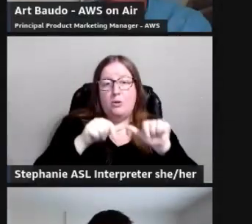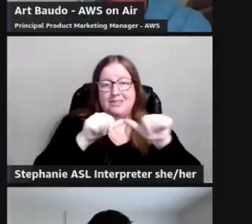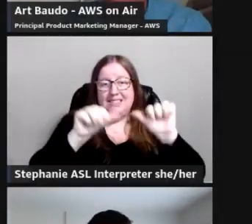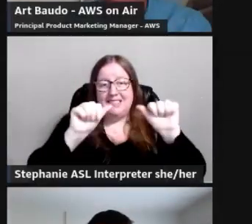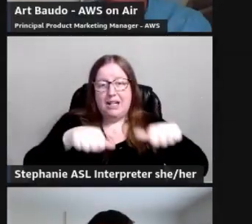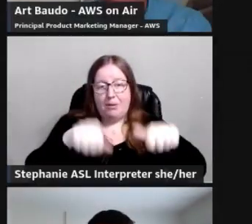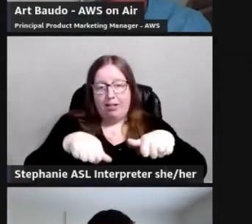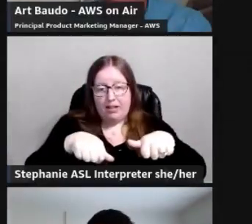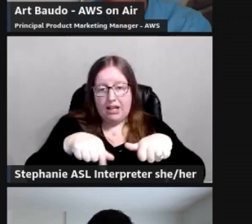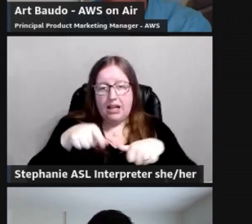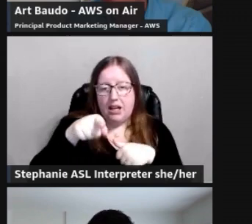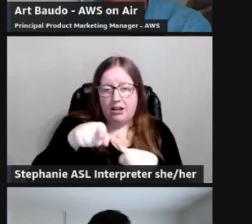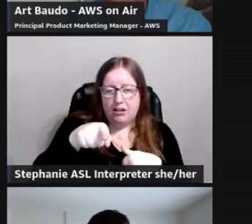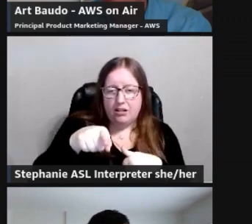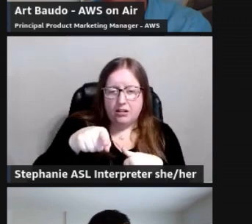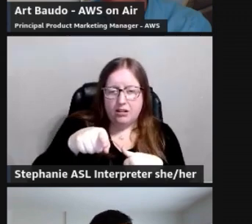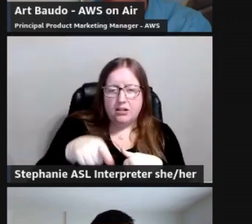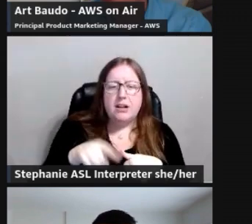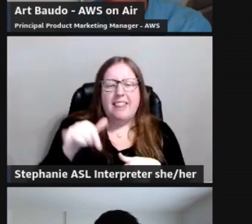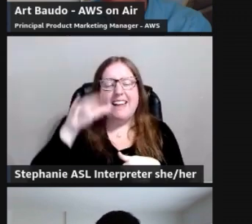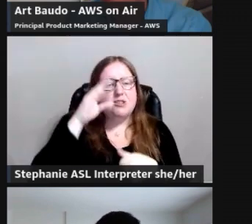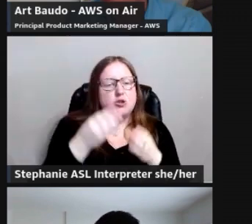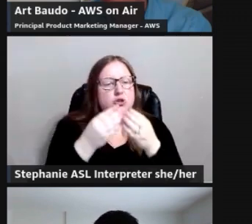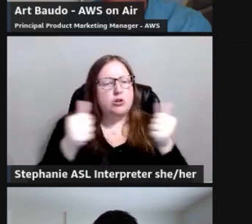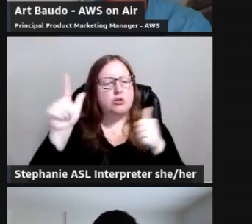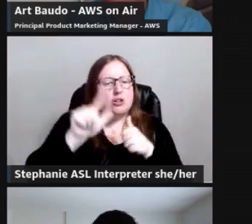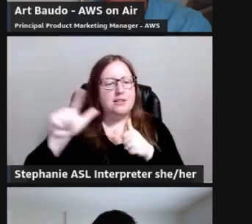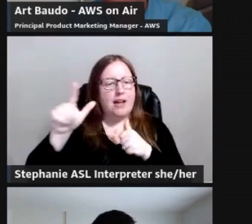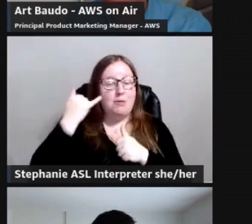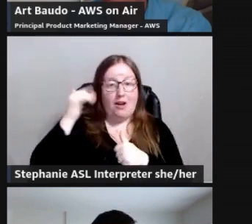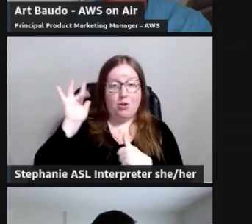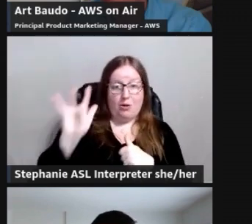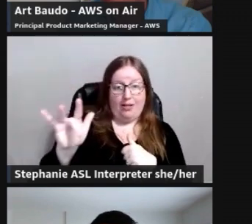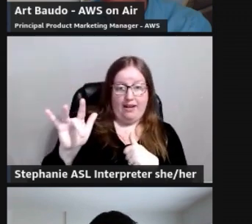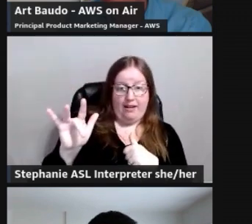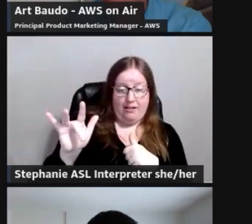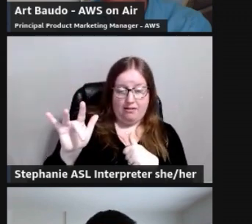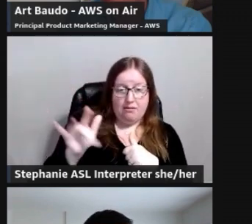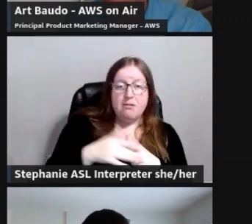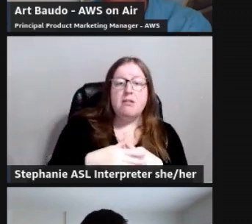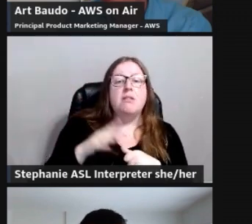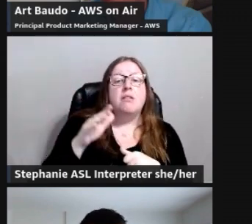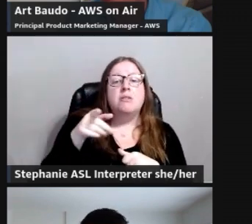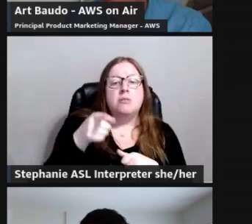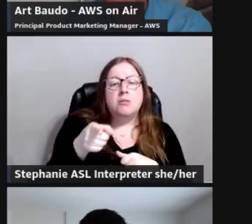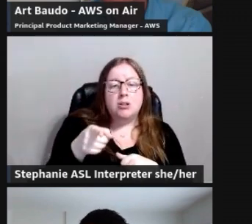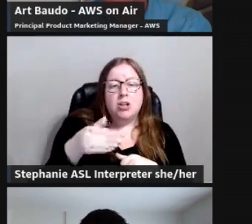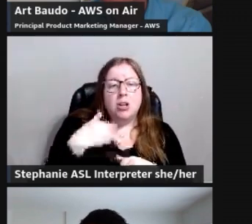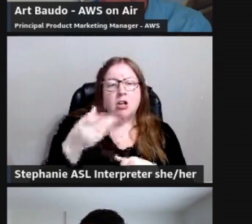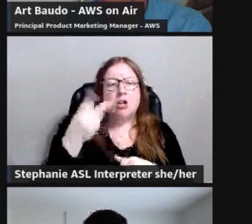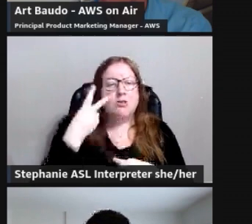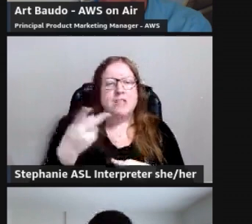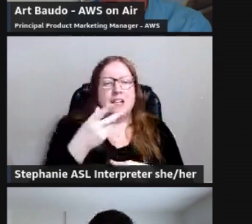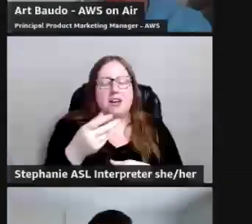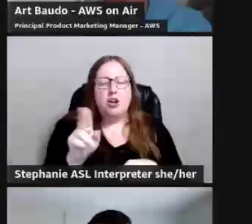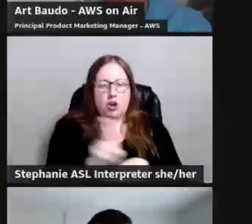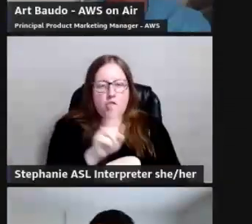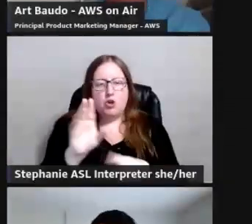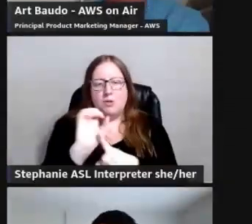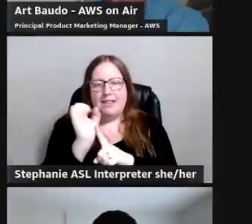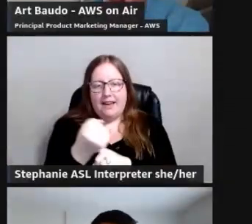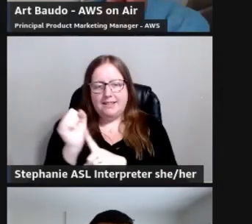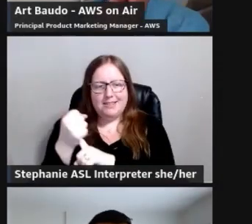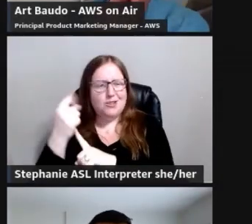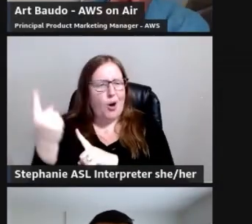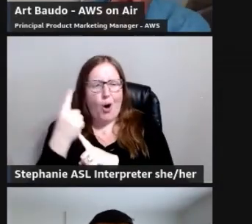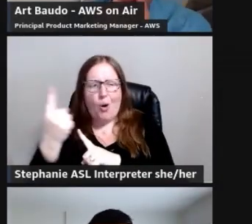sustainability solutions library. So if you click on sustainability, there's couple use cases, and this is ever growing.